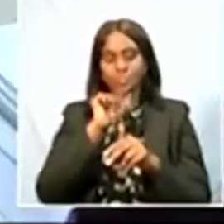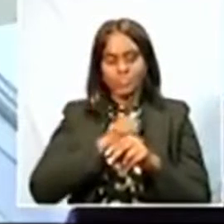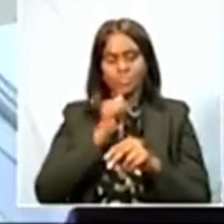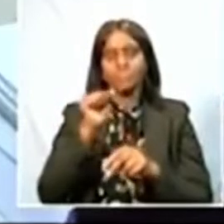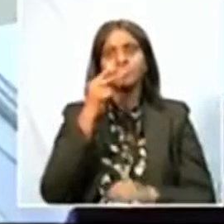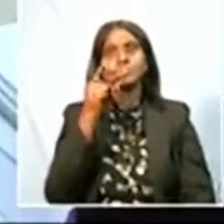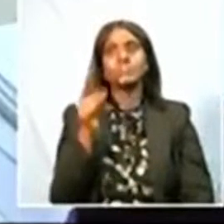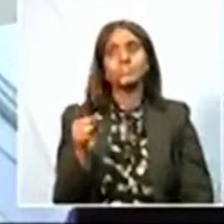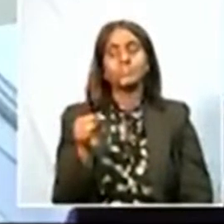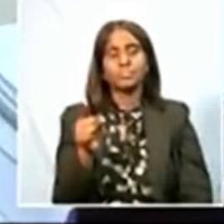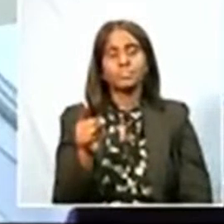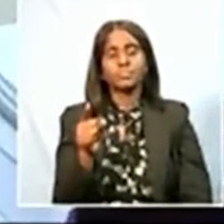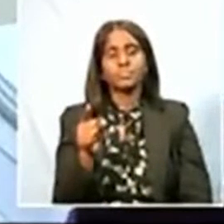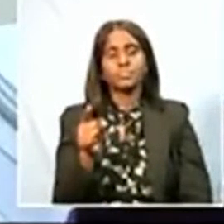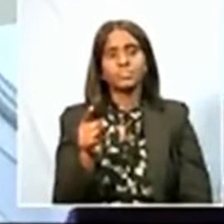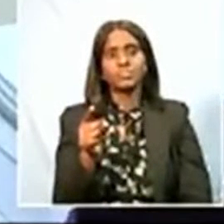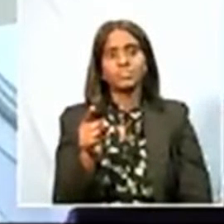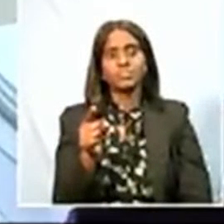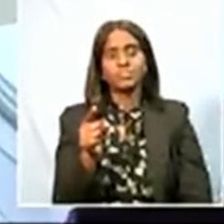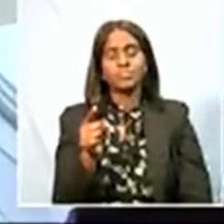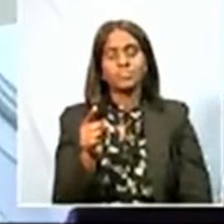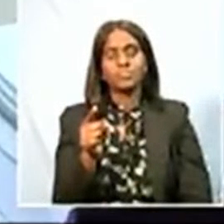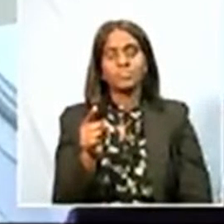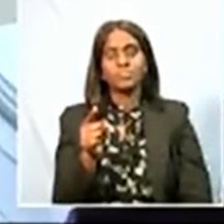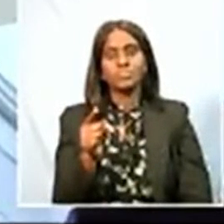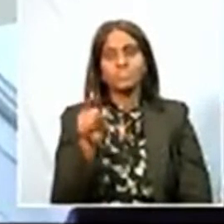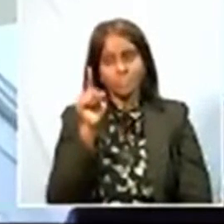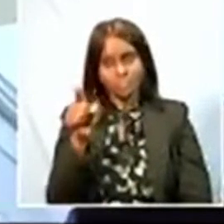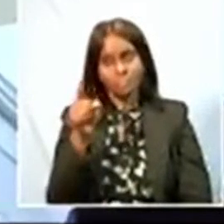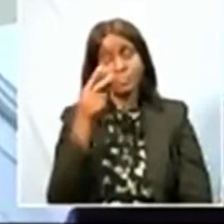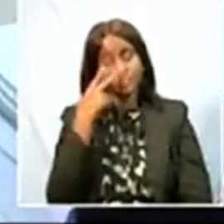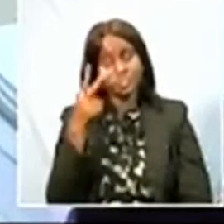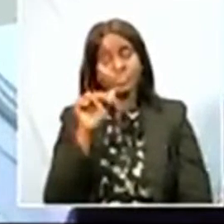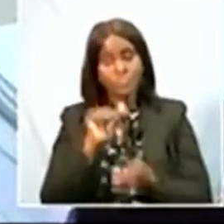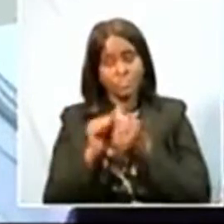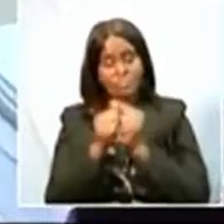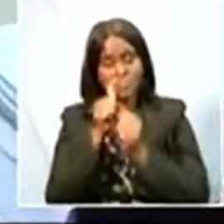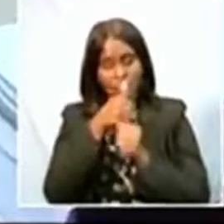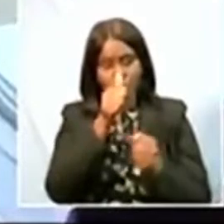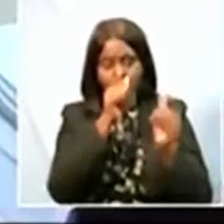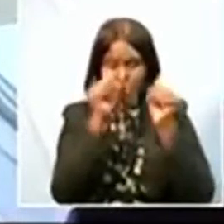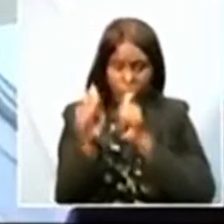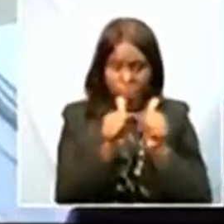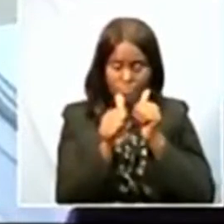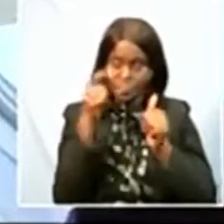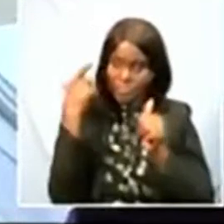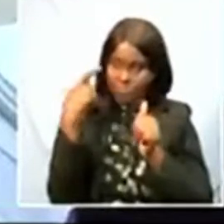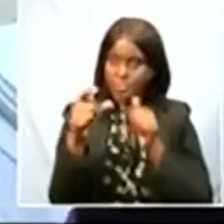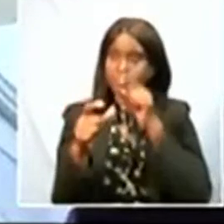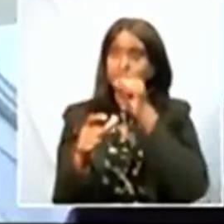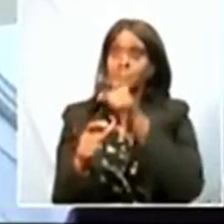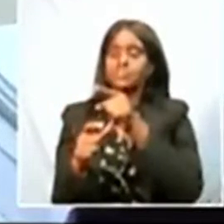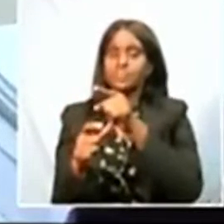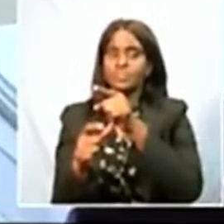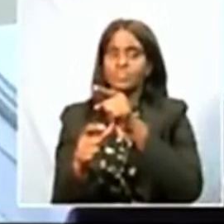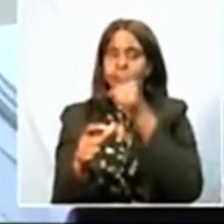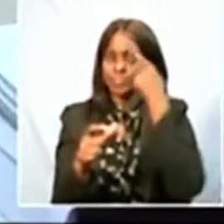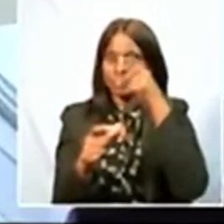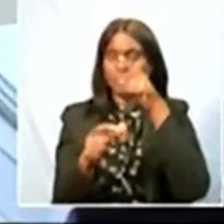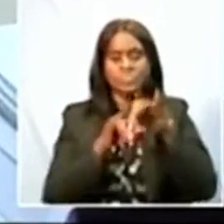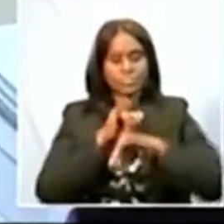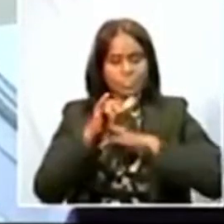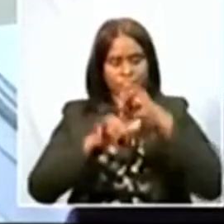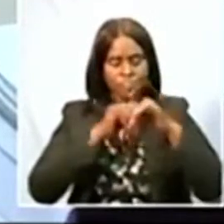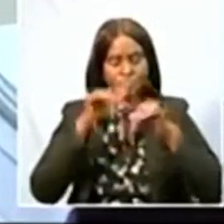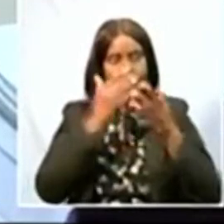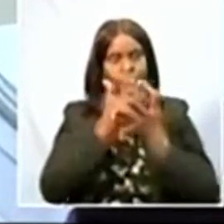see. Is indeed an issue. You took action. You charged him for misleading